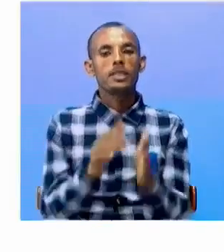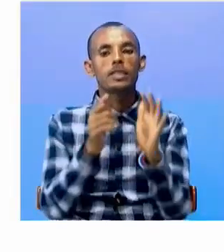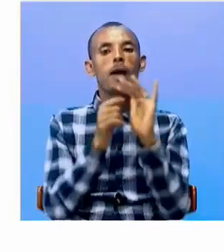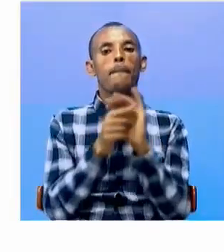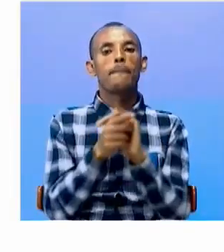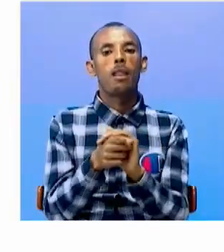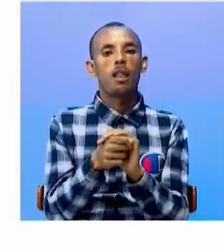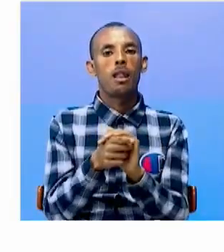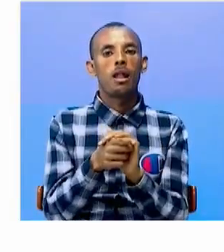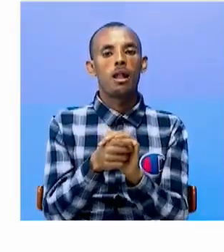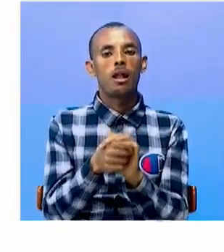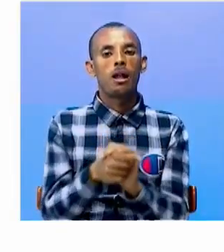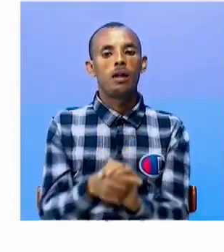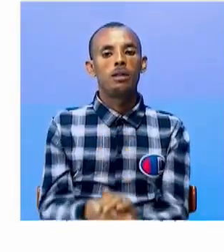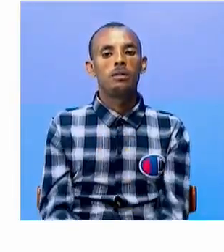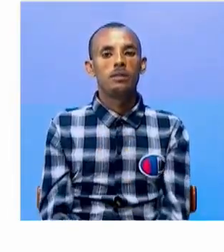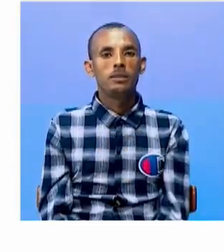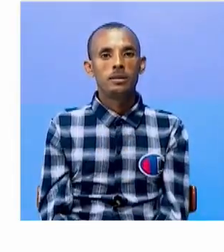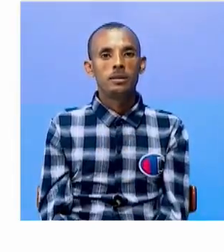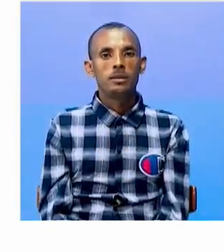Example,